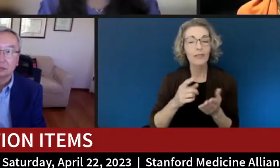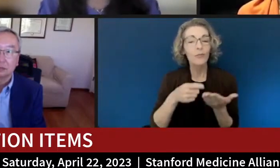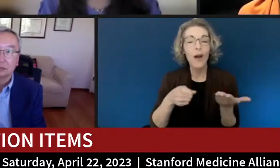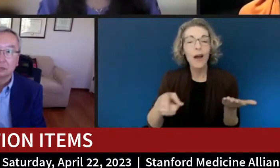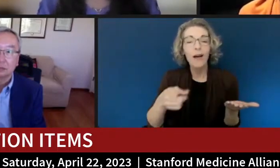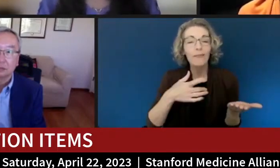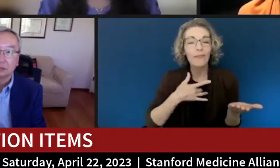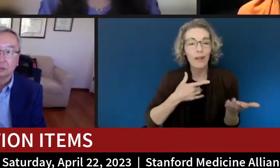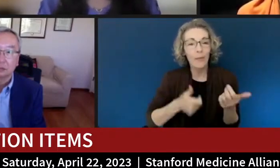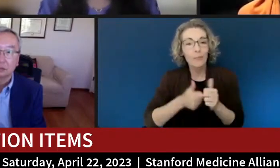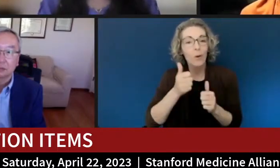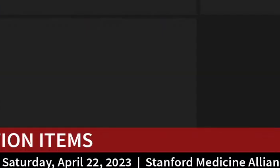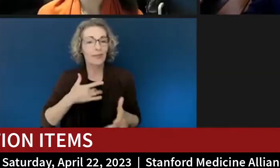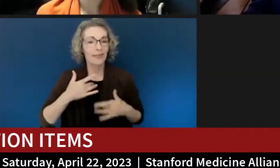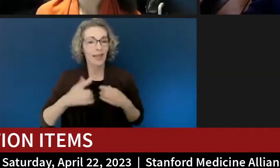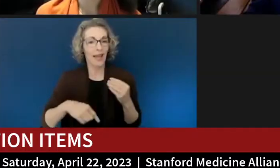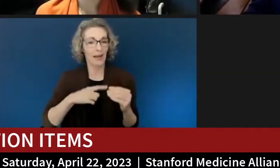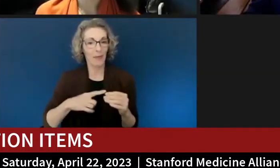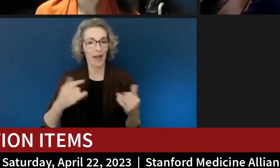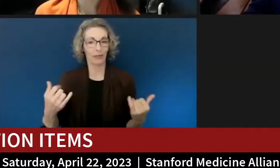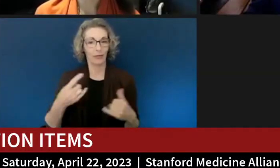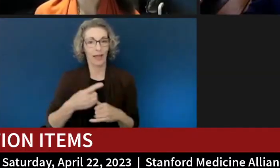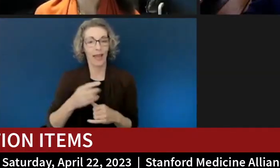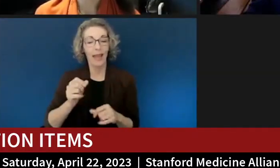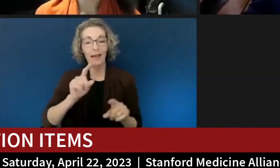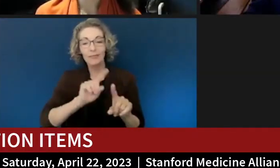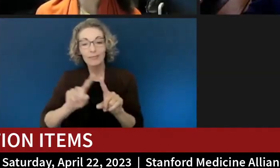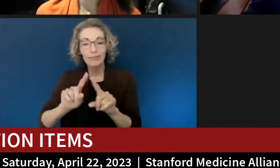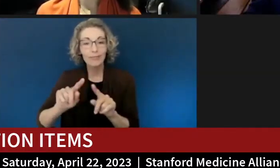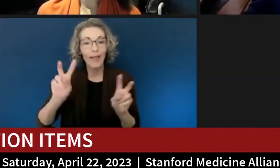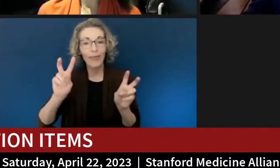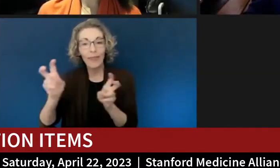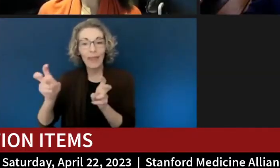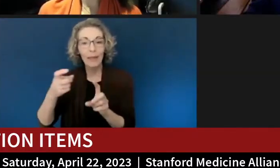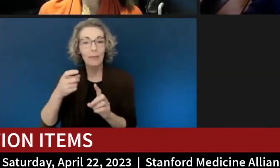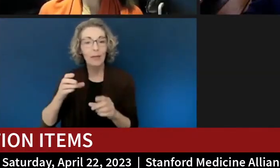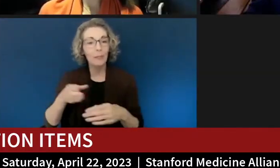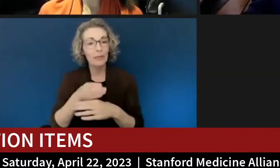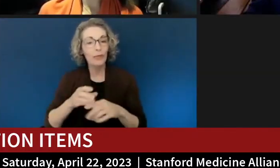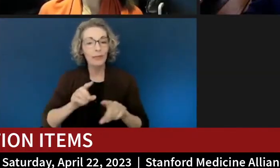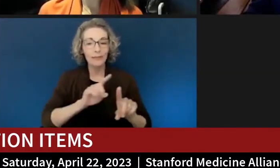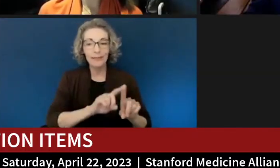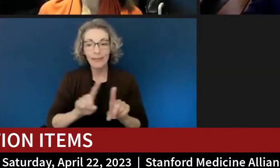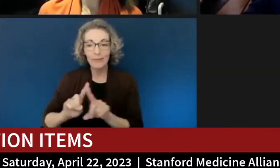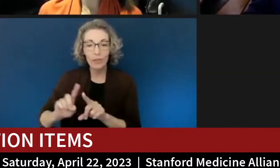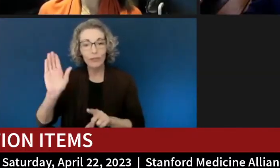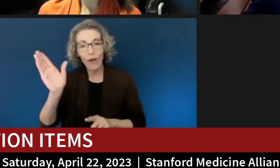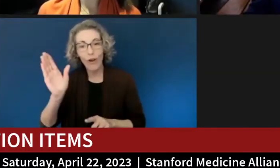you saw between the different talks and the different sessions that may have come out?